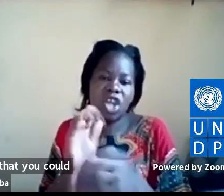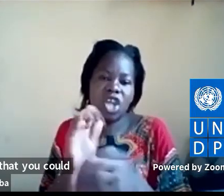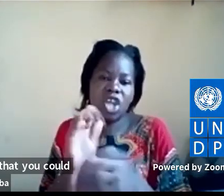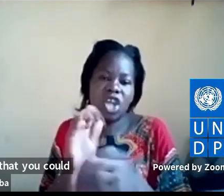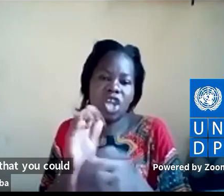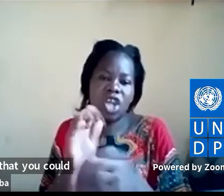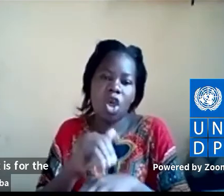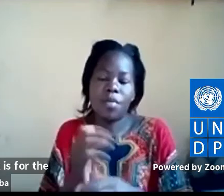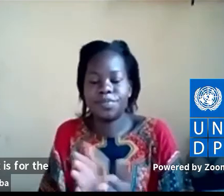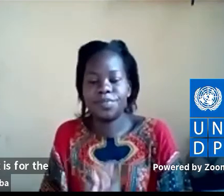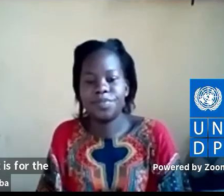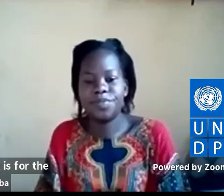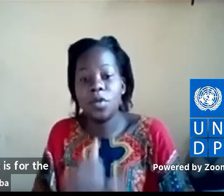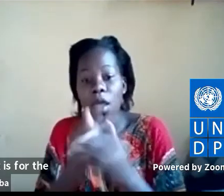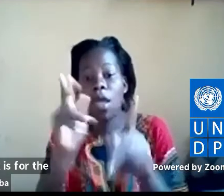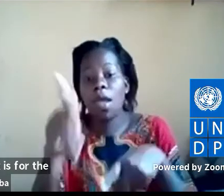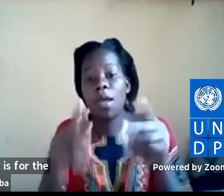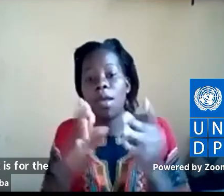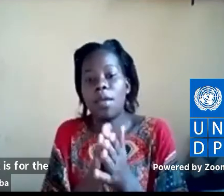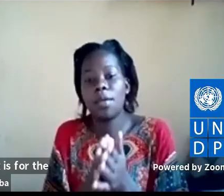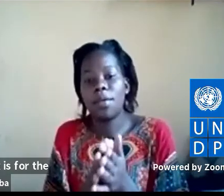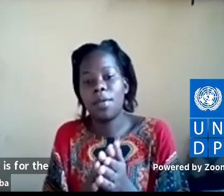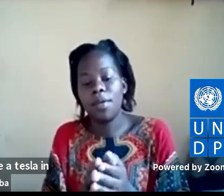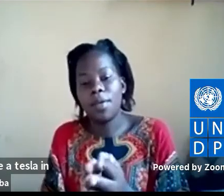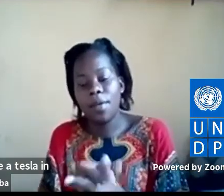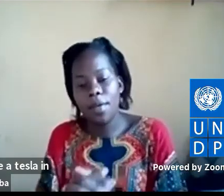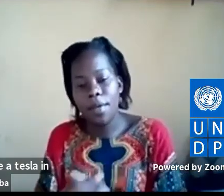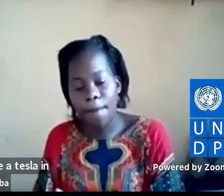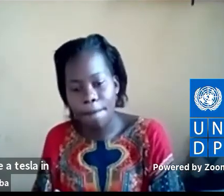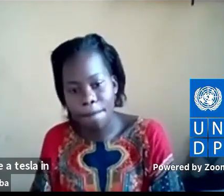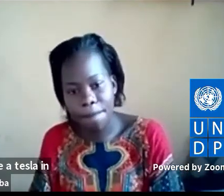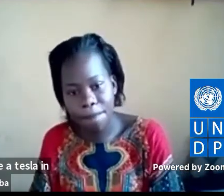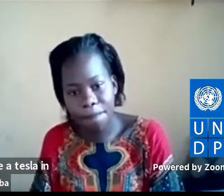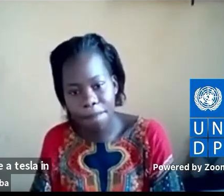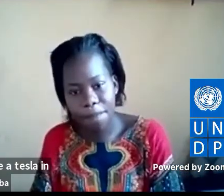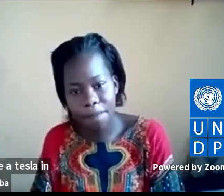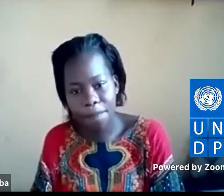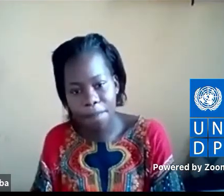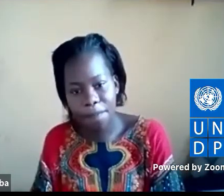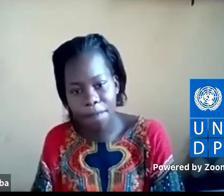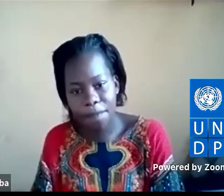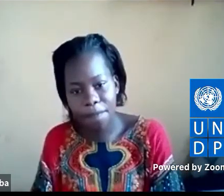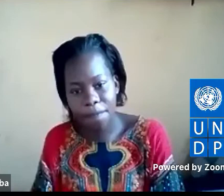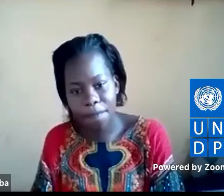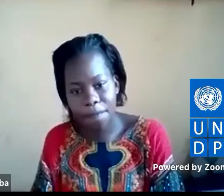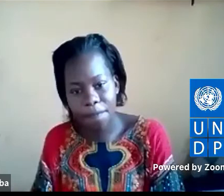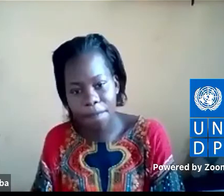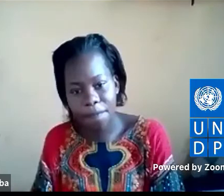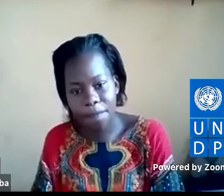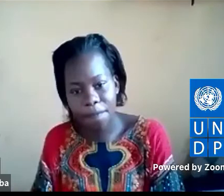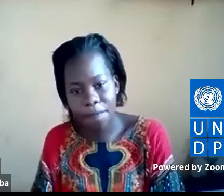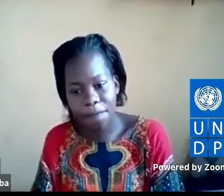individuals. I think we might have a Tesla in the making, if I'm not mistaken. Next question is